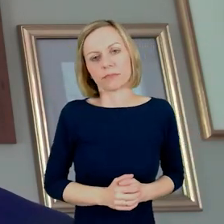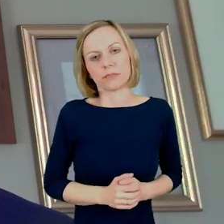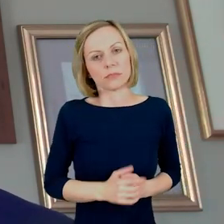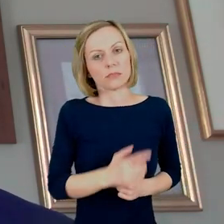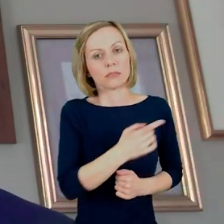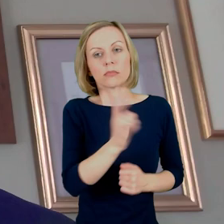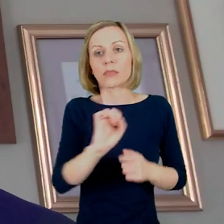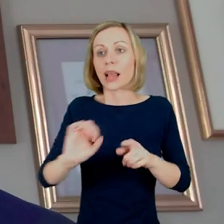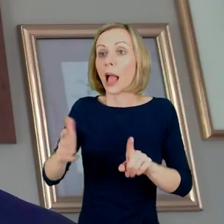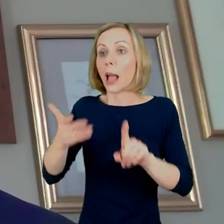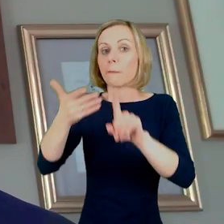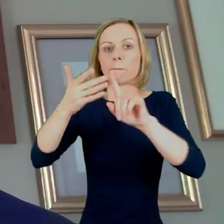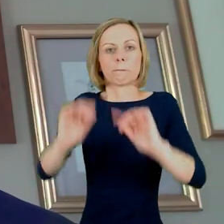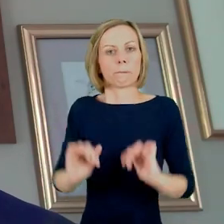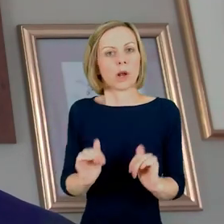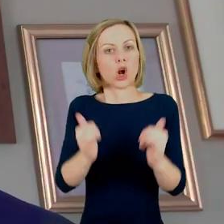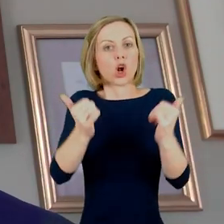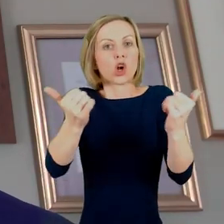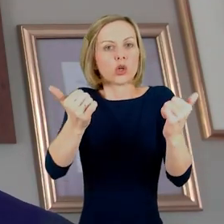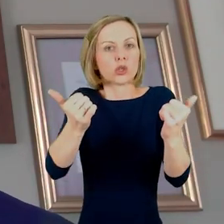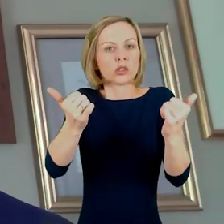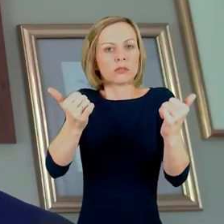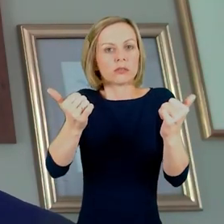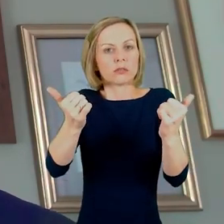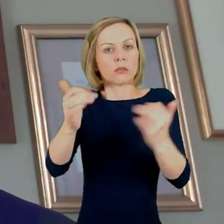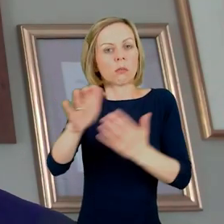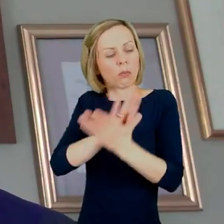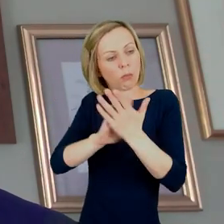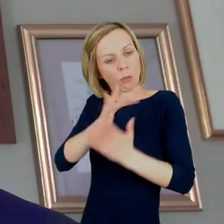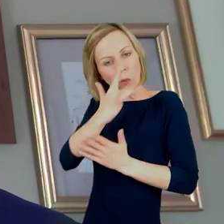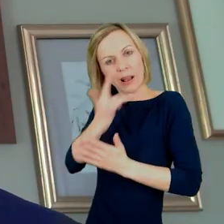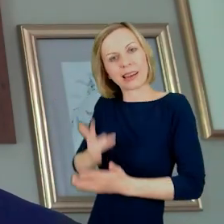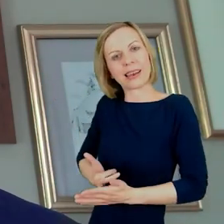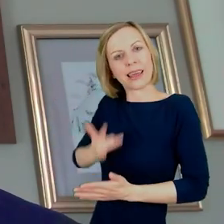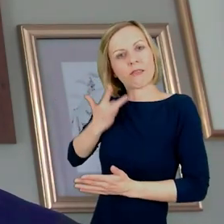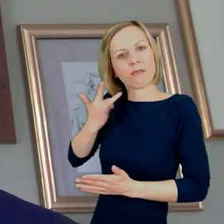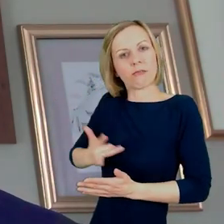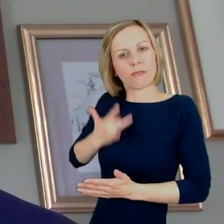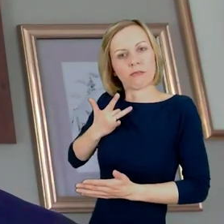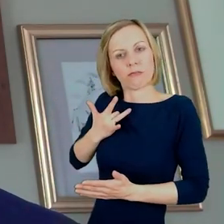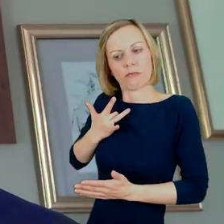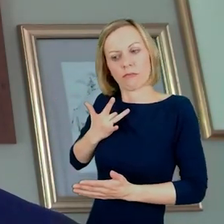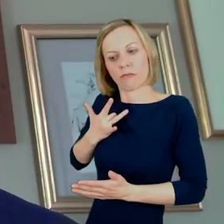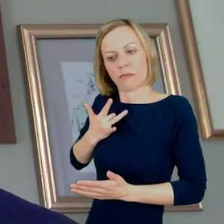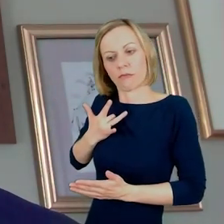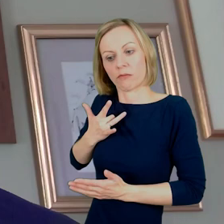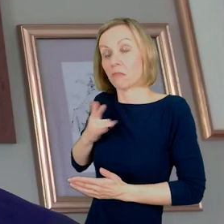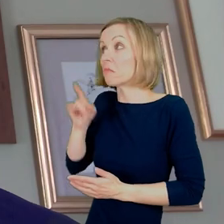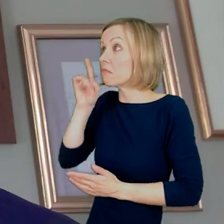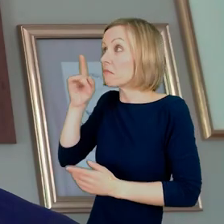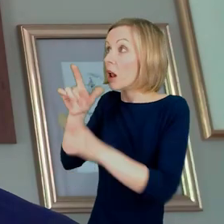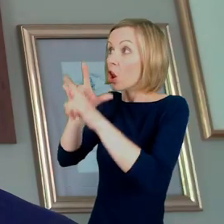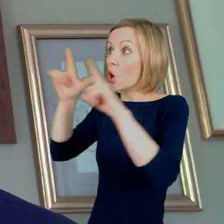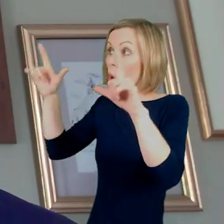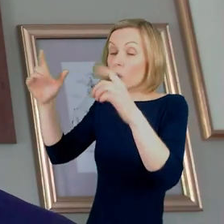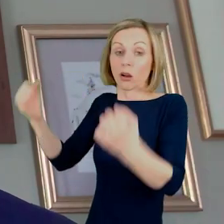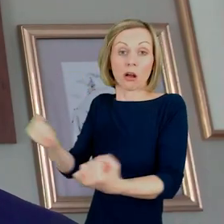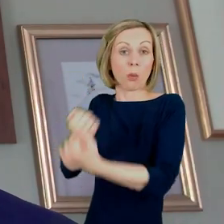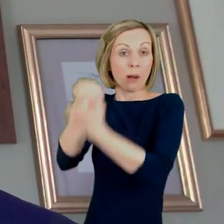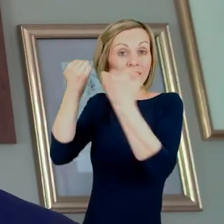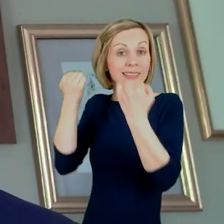Seek good and not evil, that you may live. And so the Lord, the God of hosts, will be with